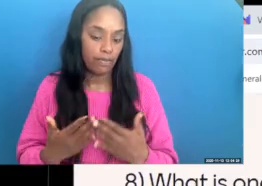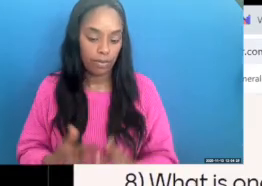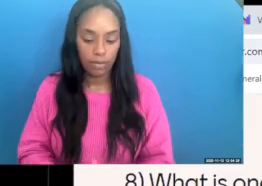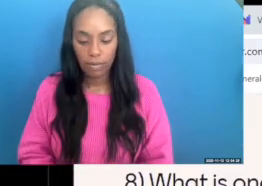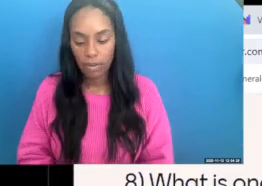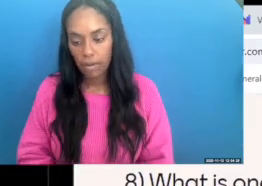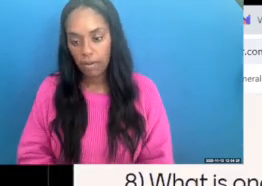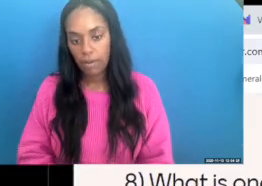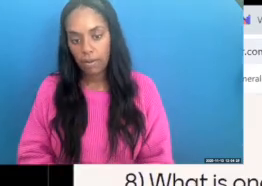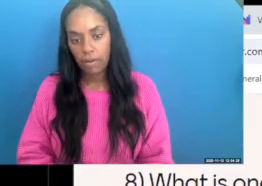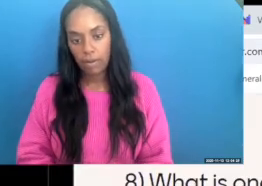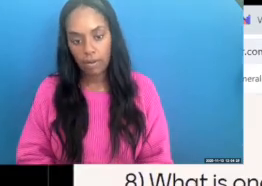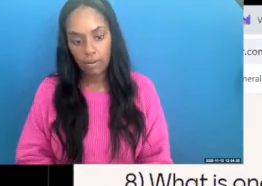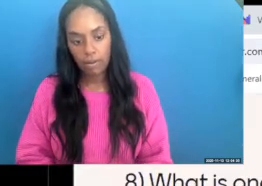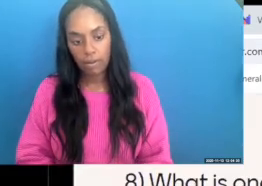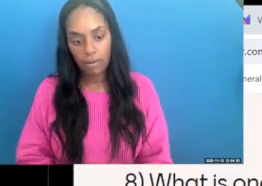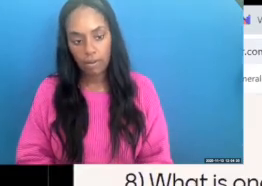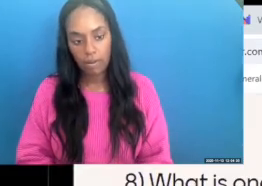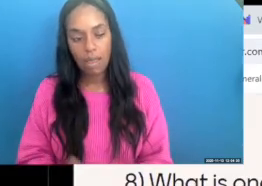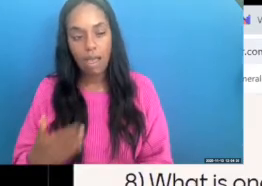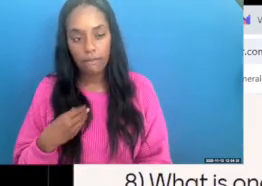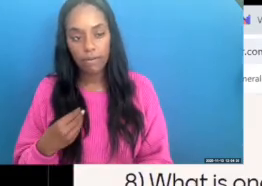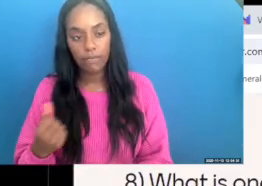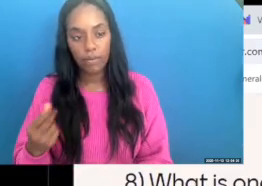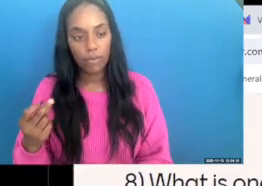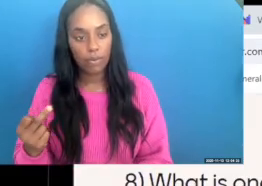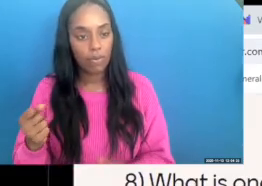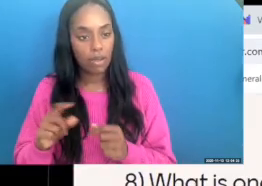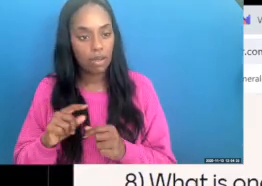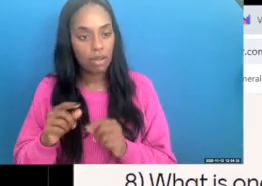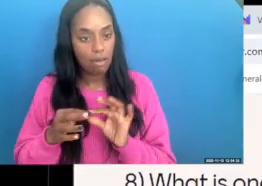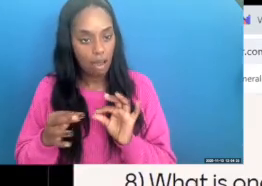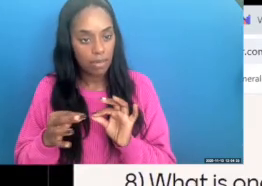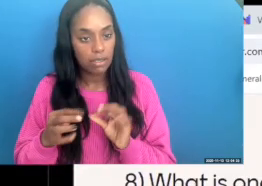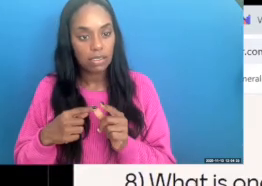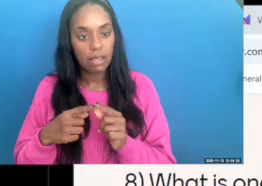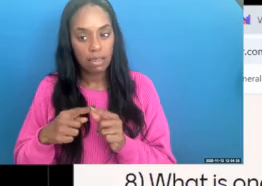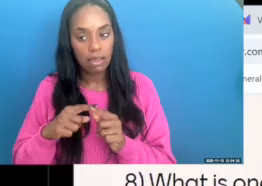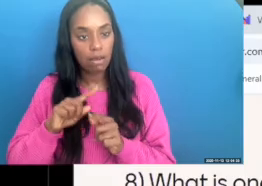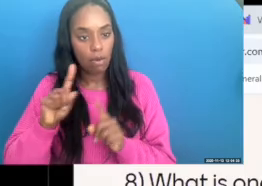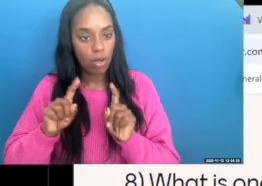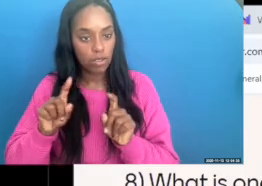here is and California's leadership, and just EDF is really grateful for that.